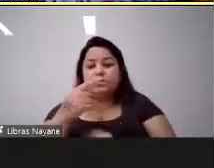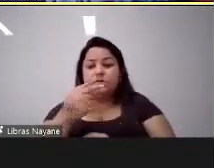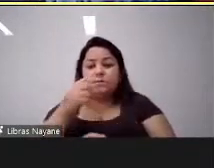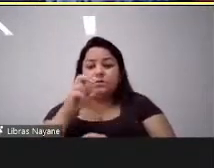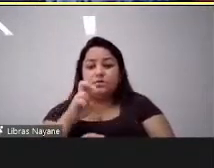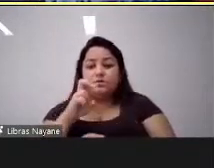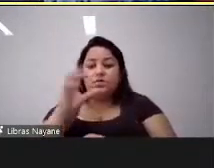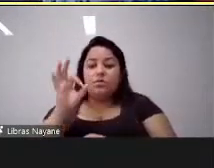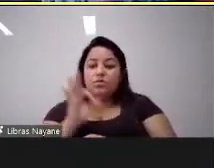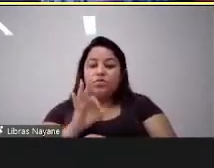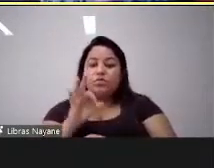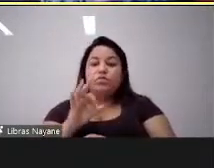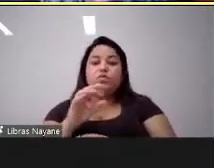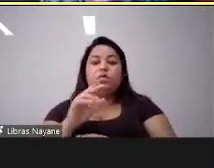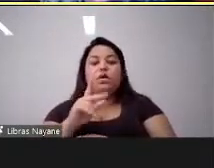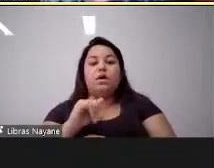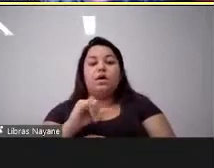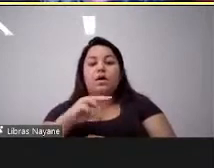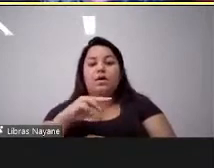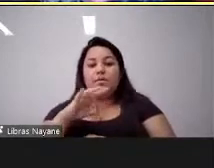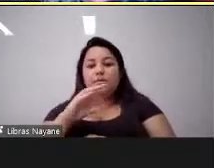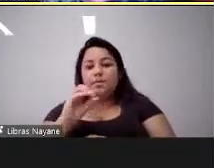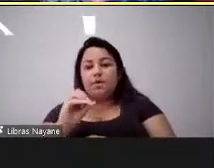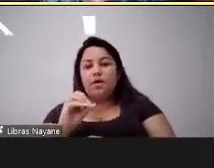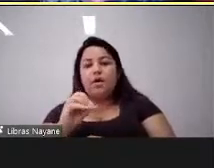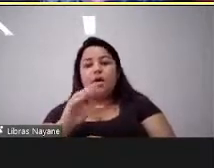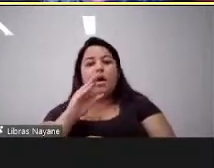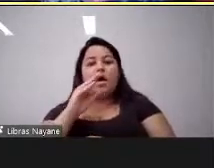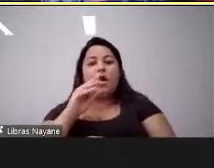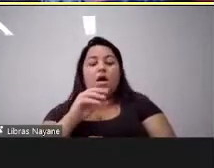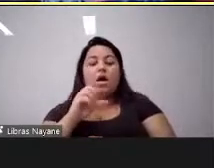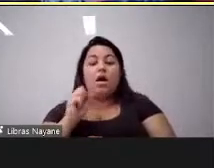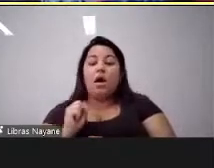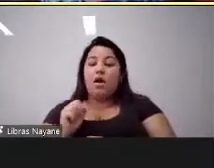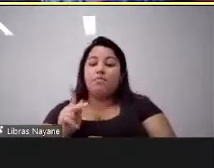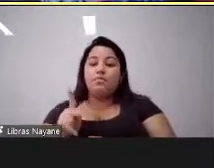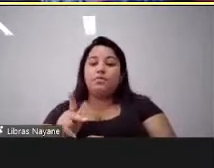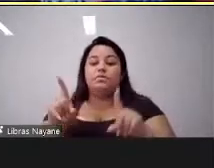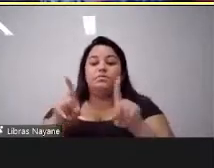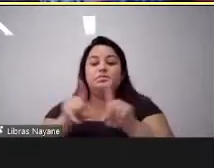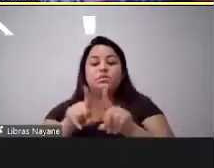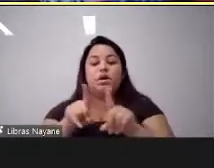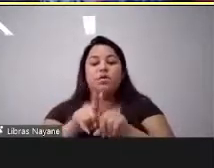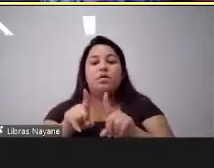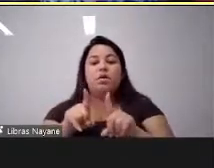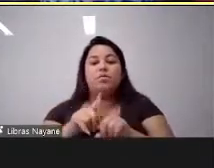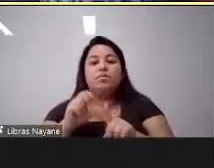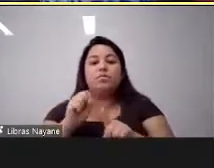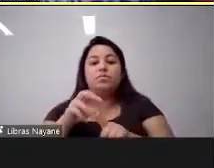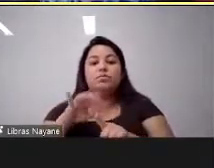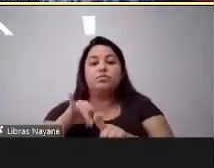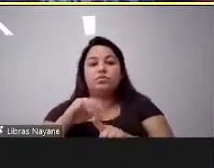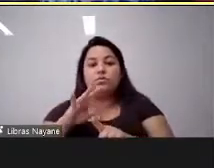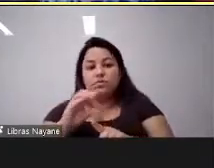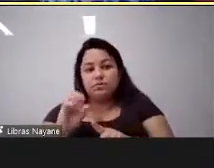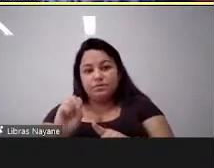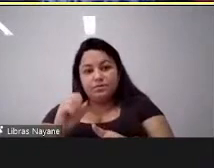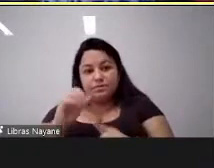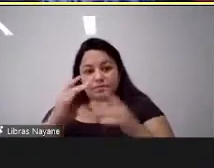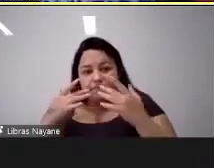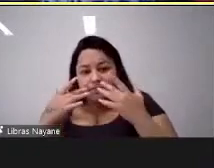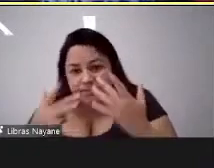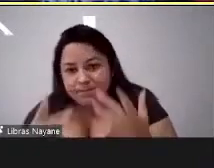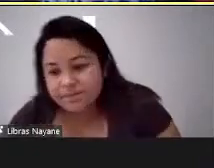brought lower earners into pensions than those who are already in pensions, but is also due